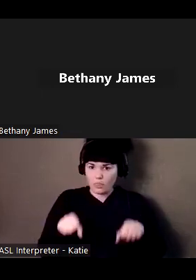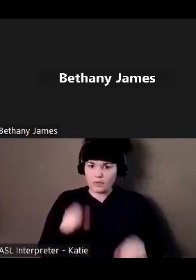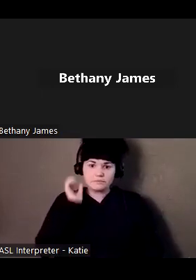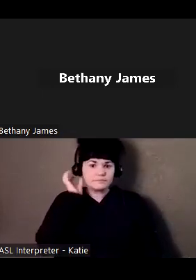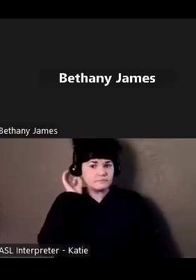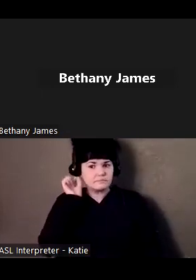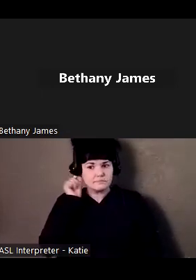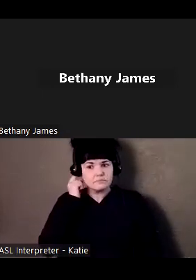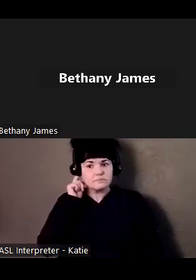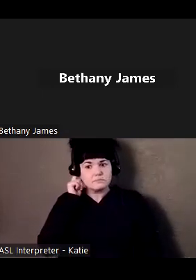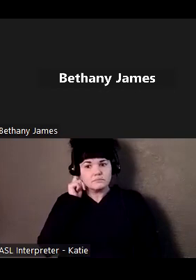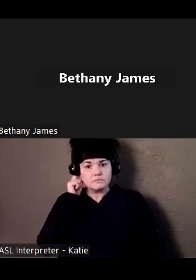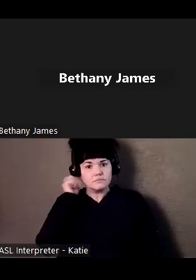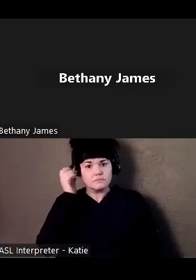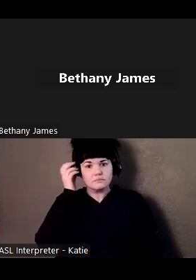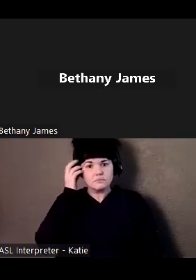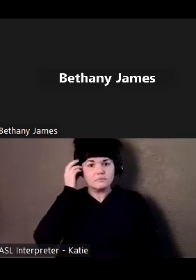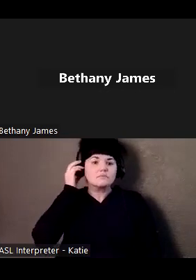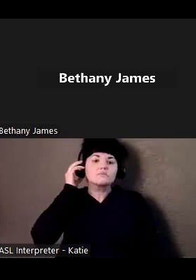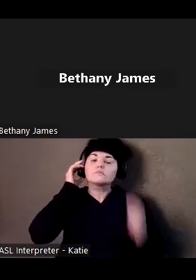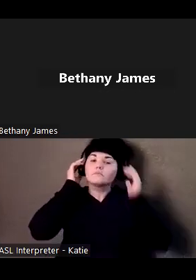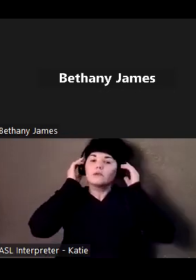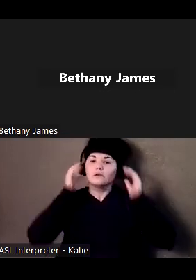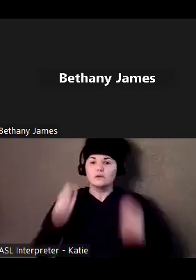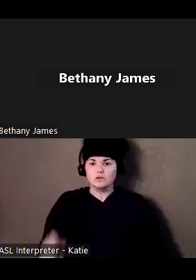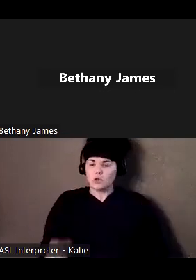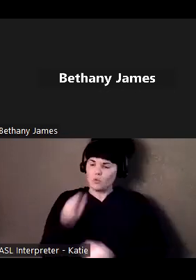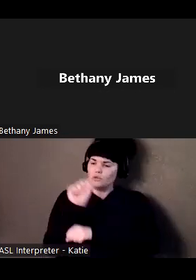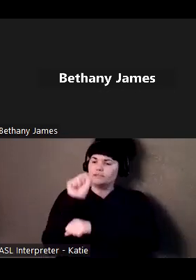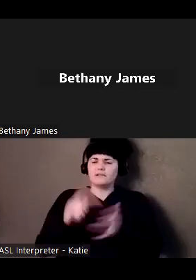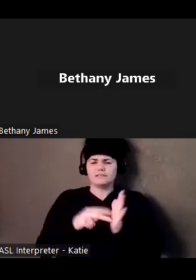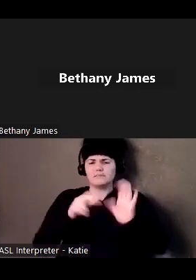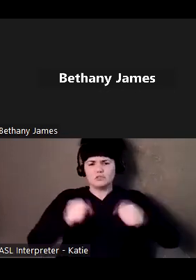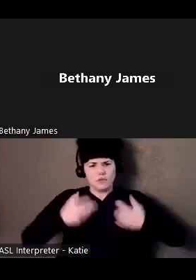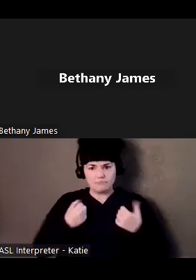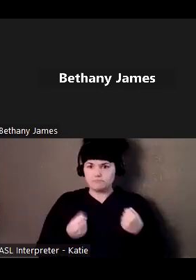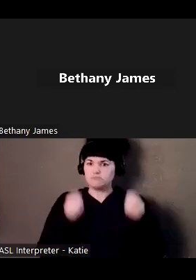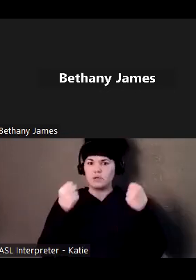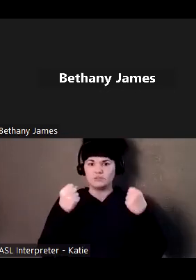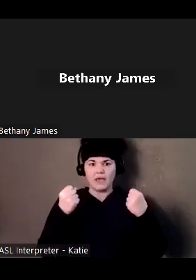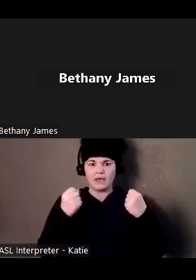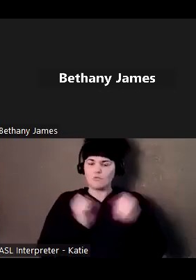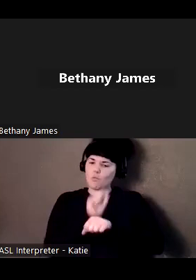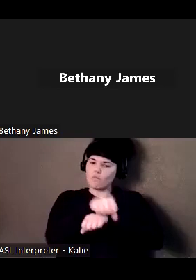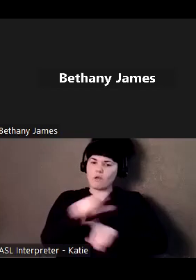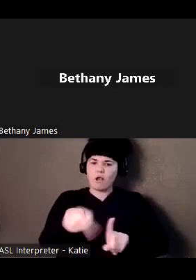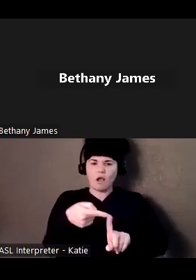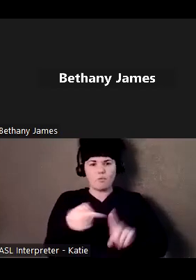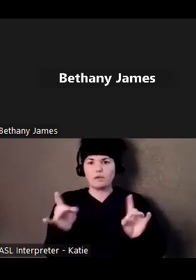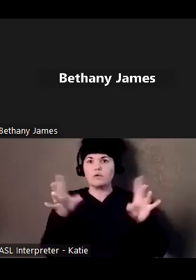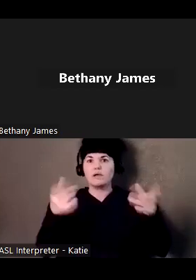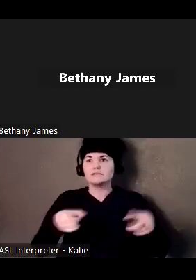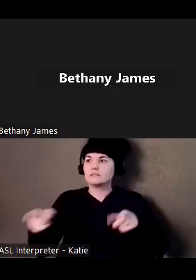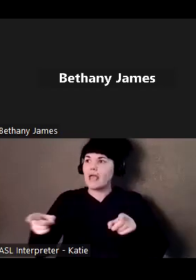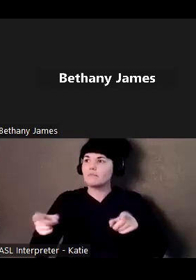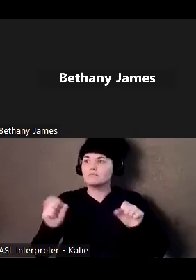So resilience simply refers to that ability to bounce back from crises, to bounce back when things